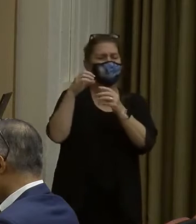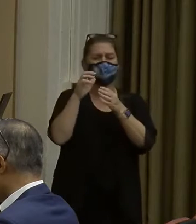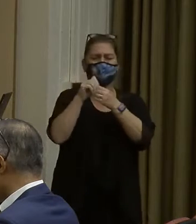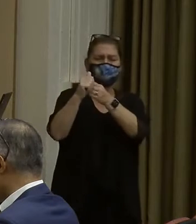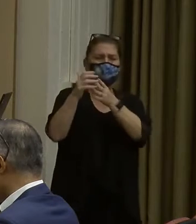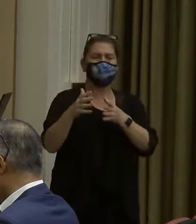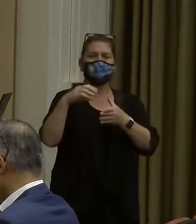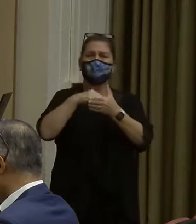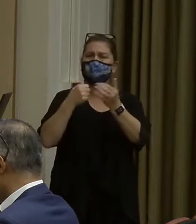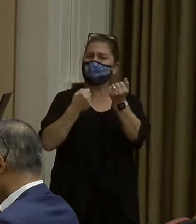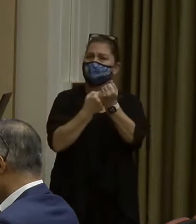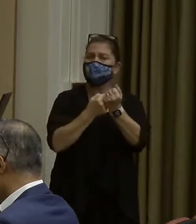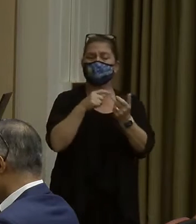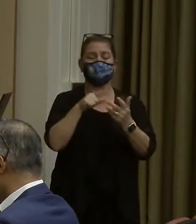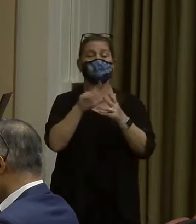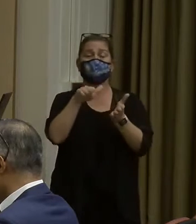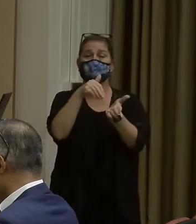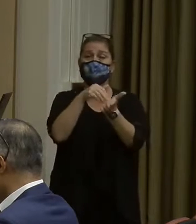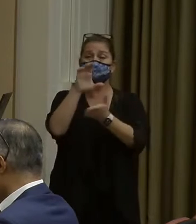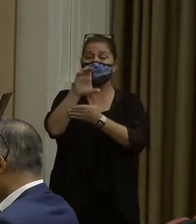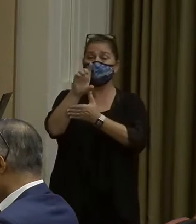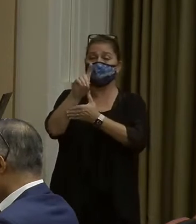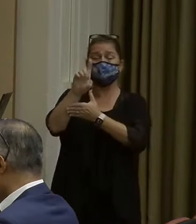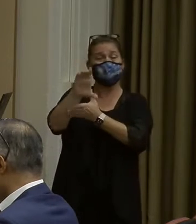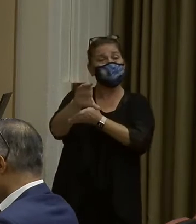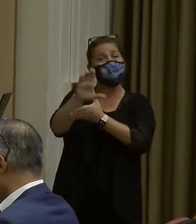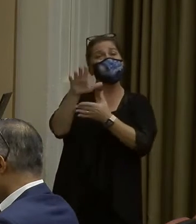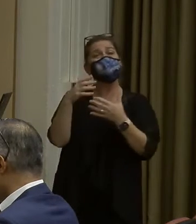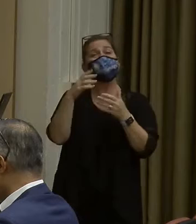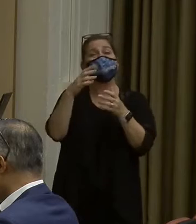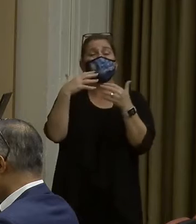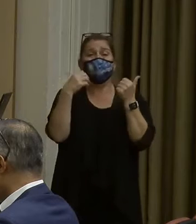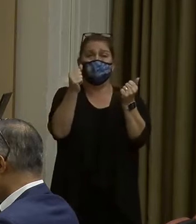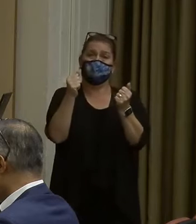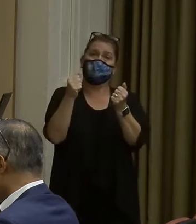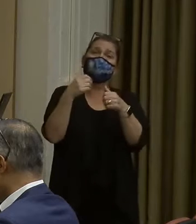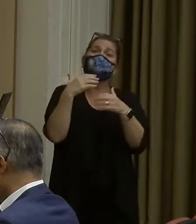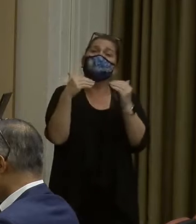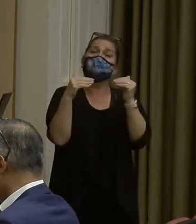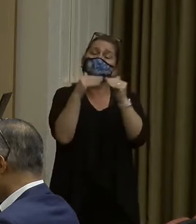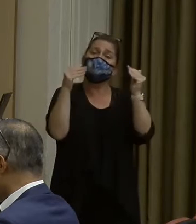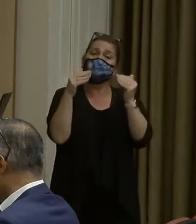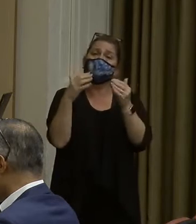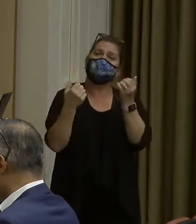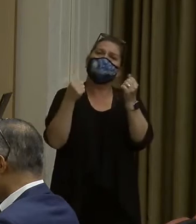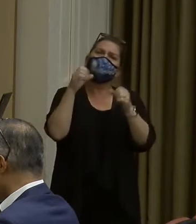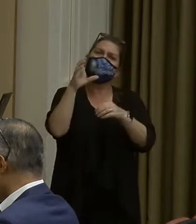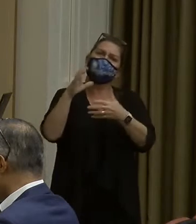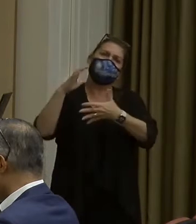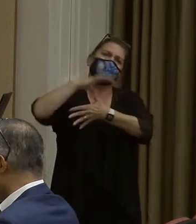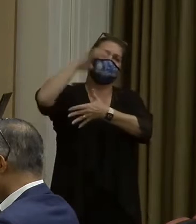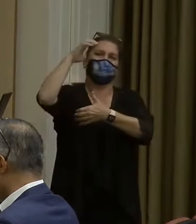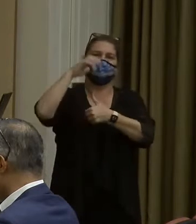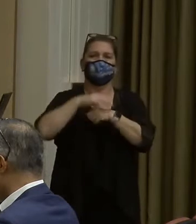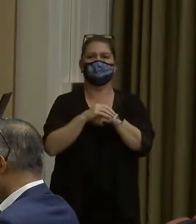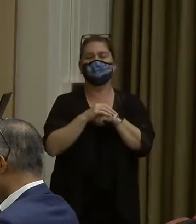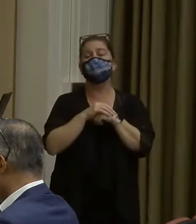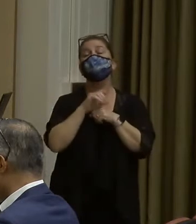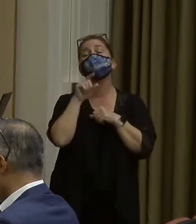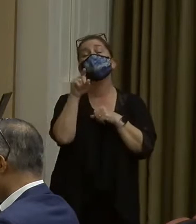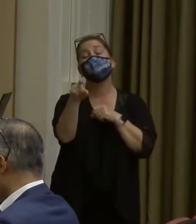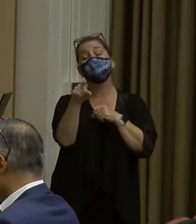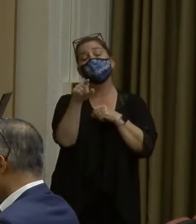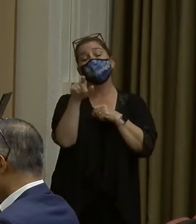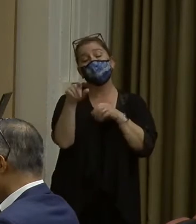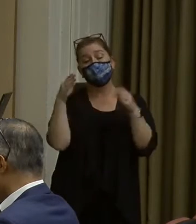Advocacy Award, the Centers for Disease Control and Prevention's Health Equity Champion Award, just to name a few. Mr. Dawes'